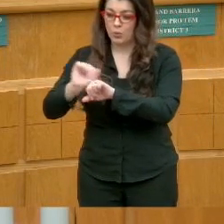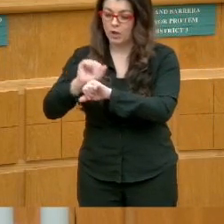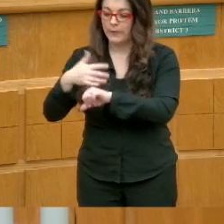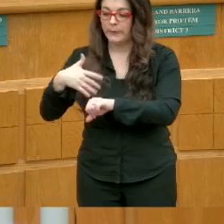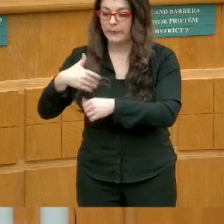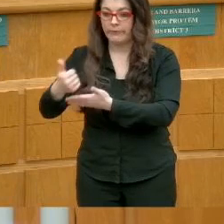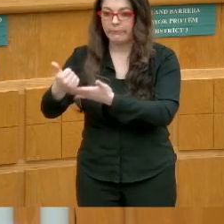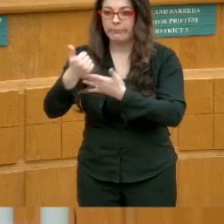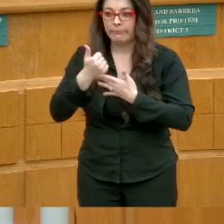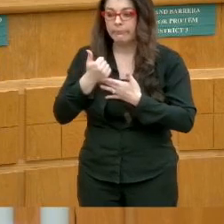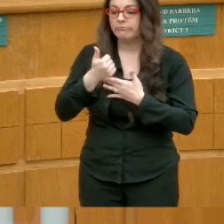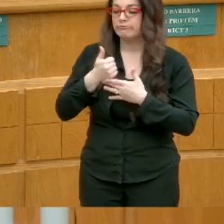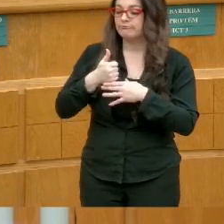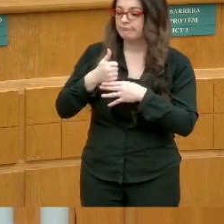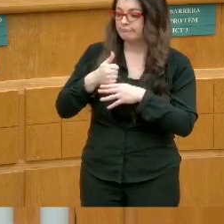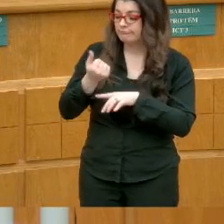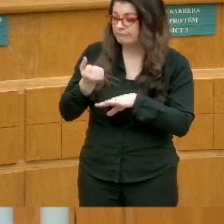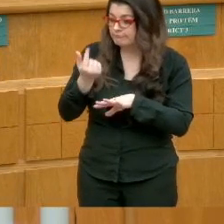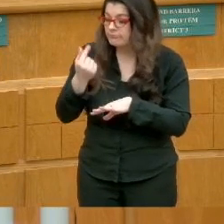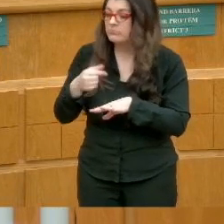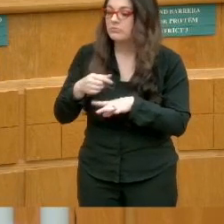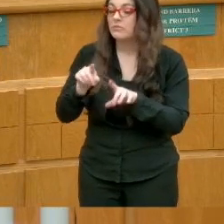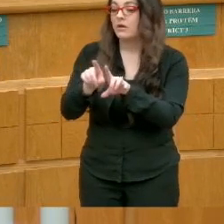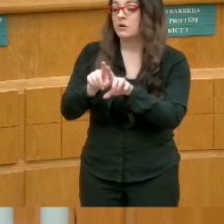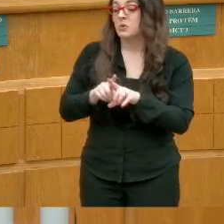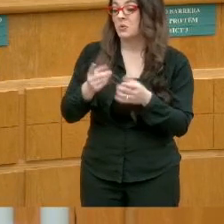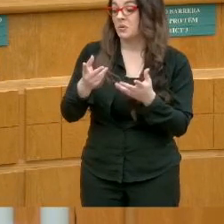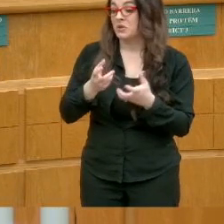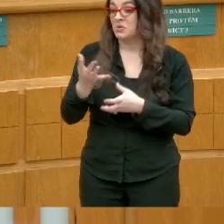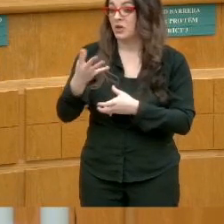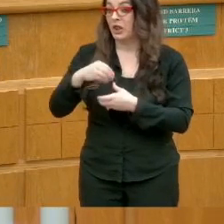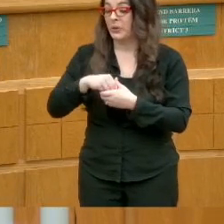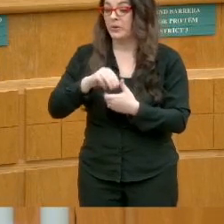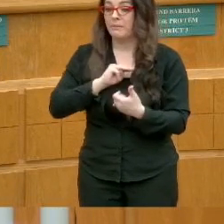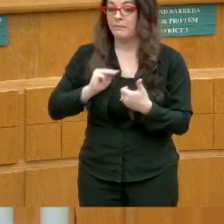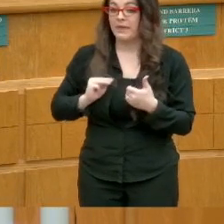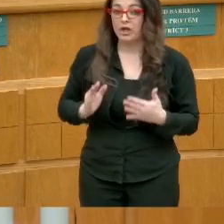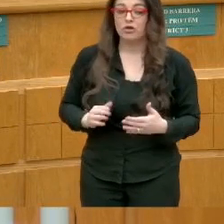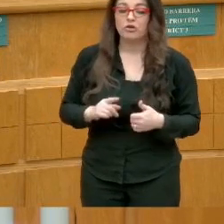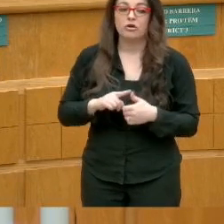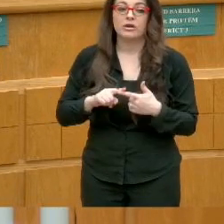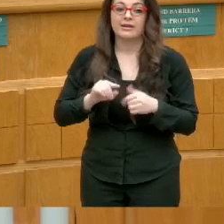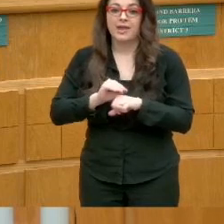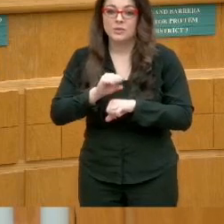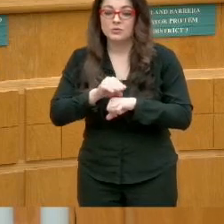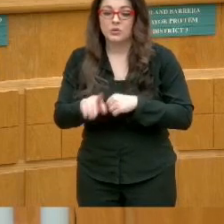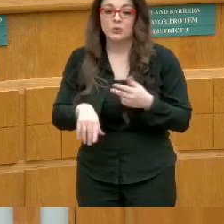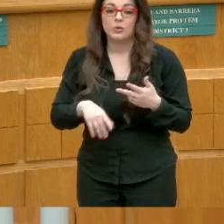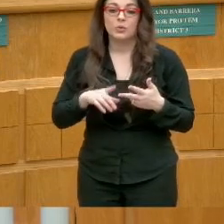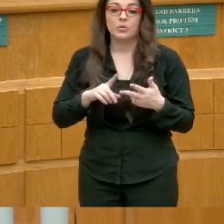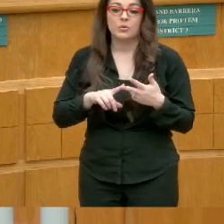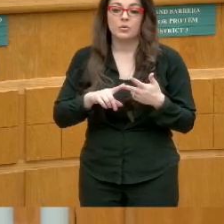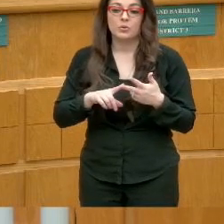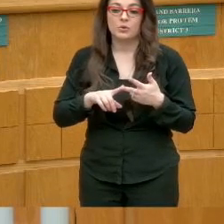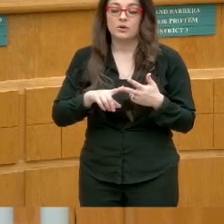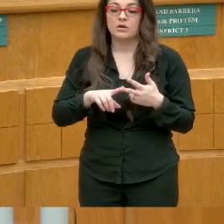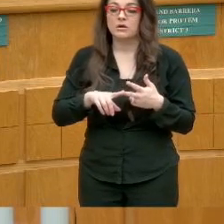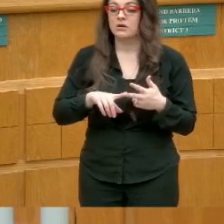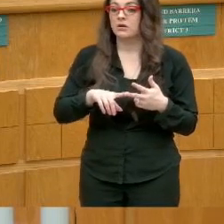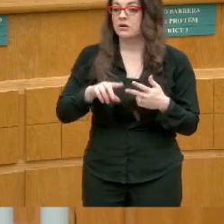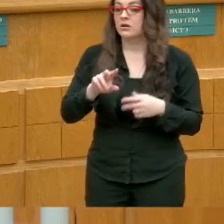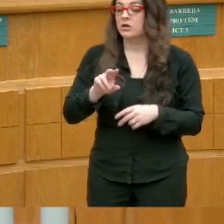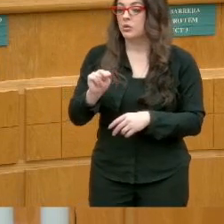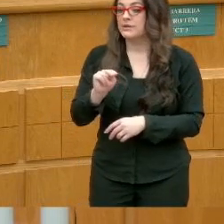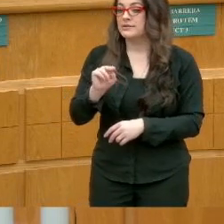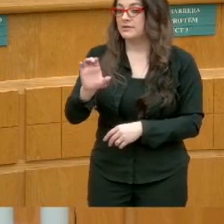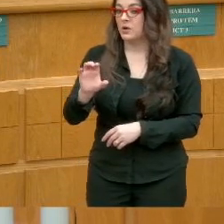situation, but the policymakers, to include the mayor and council and Nueces County Commissioners Court, using that data as well to help make